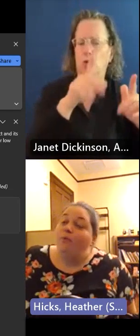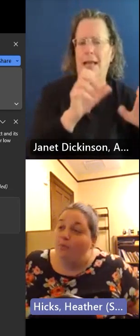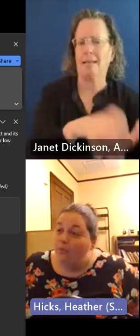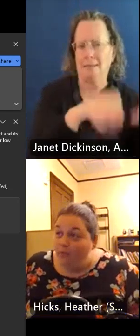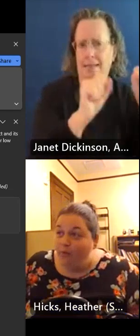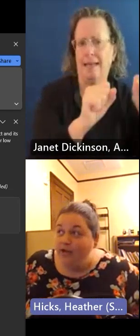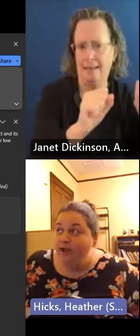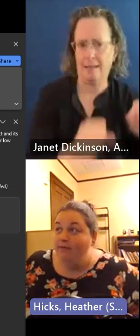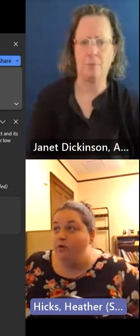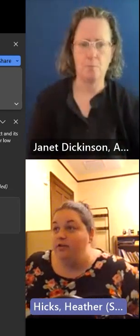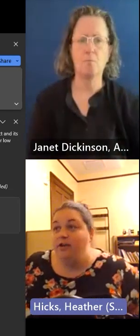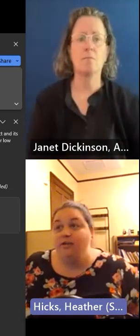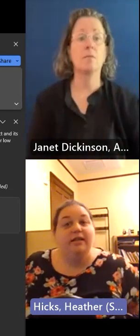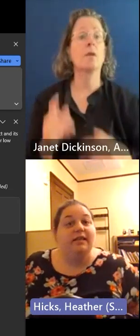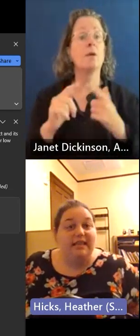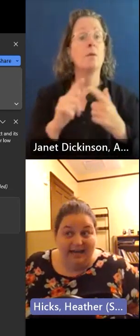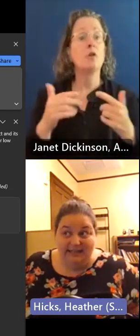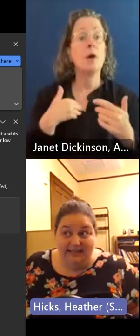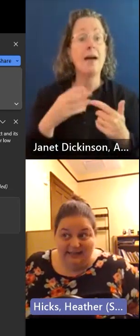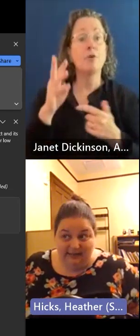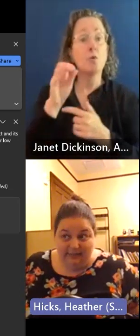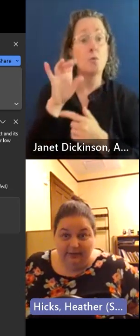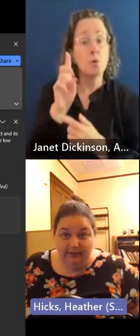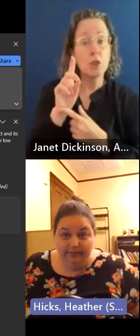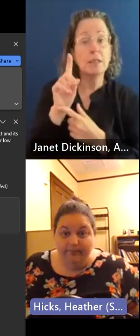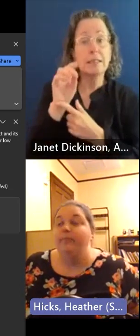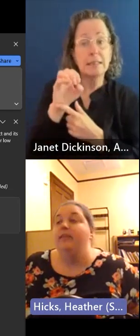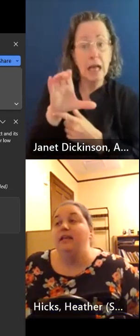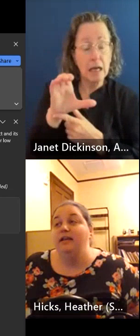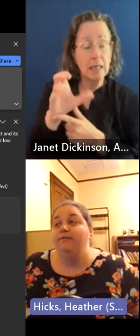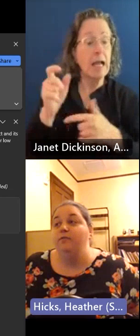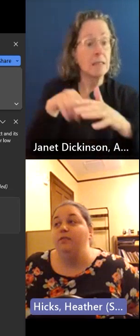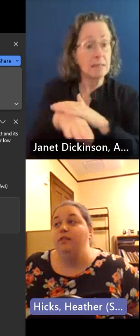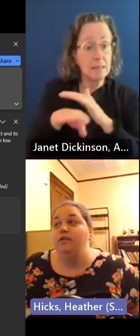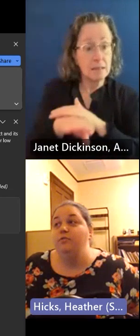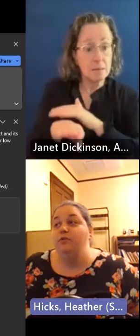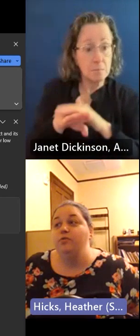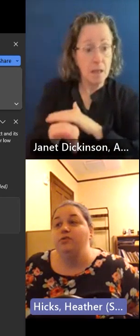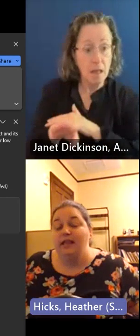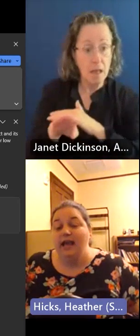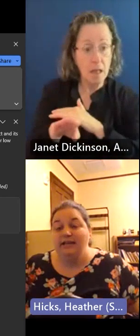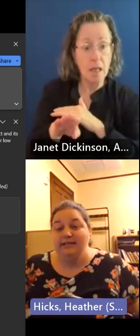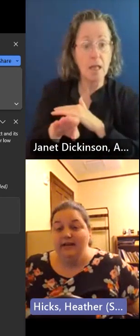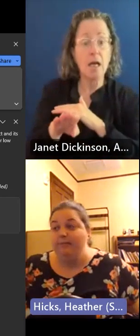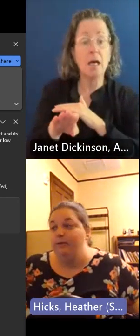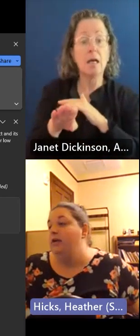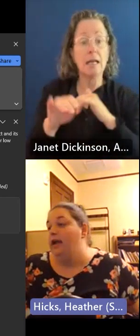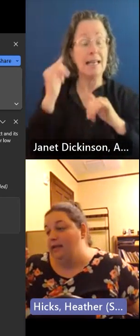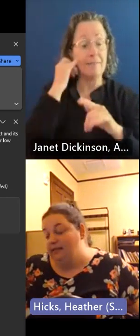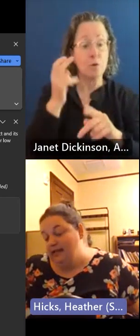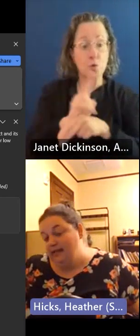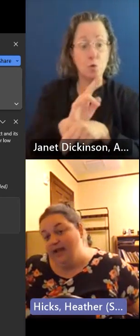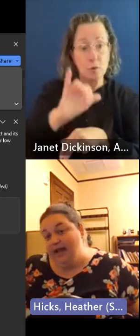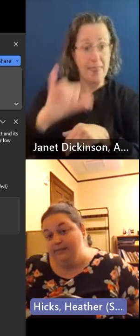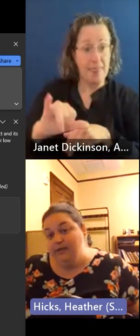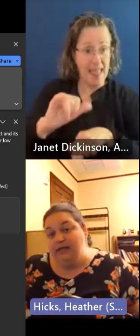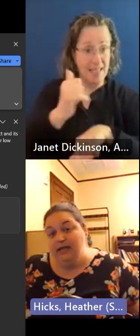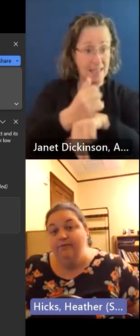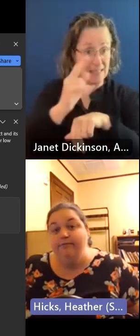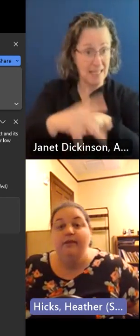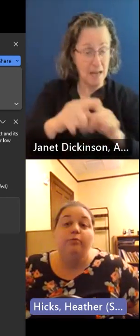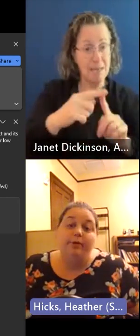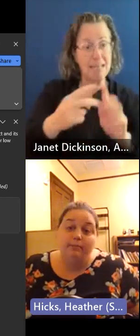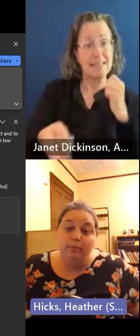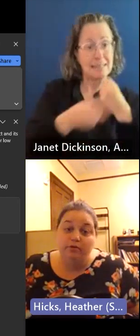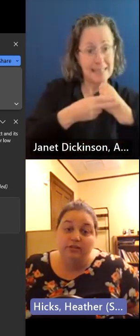there's some. When you have a Word document that is accessible, if you use that setup and then save it as a